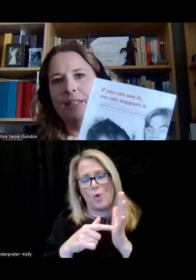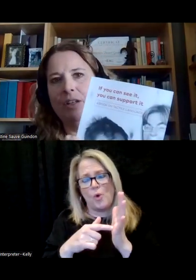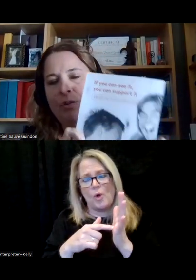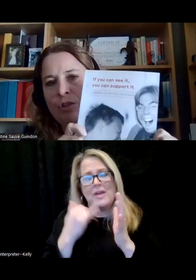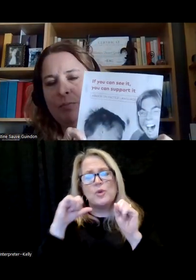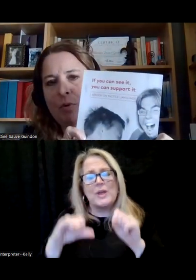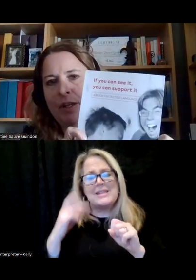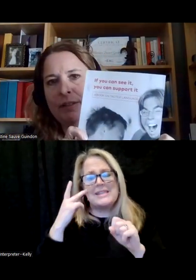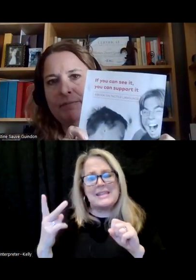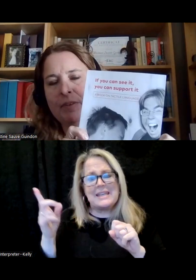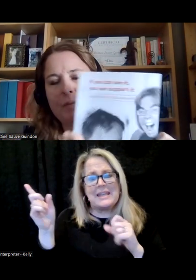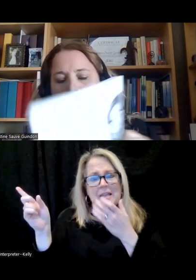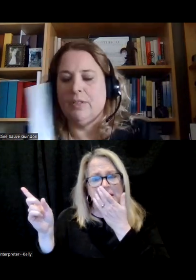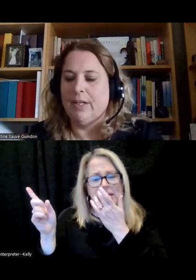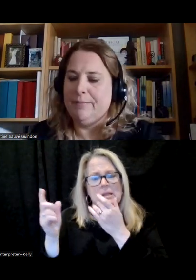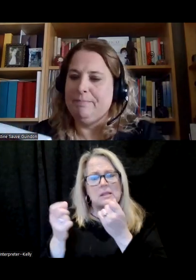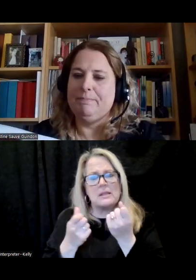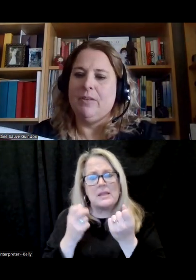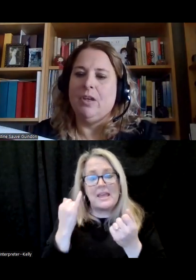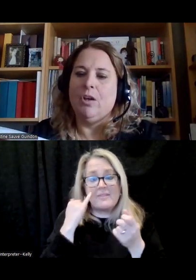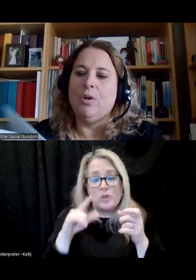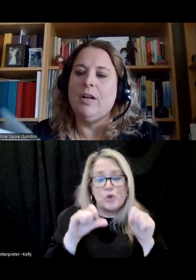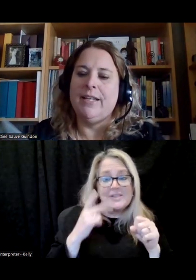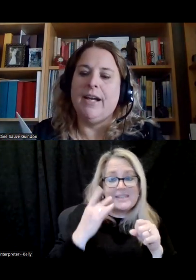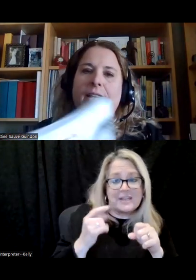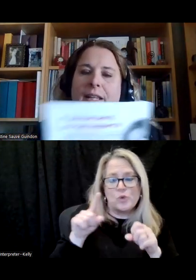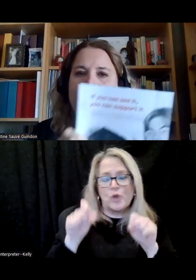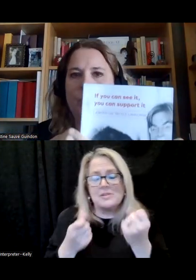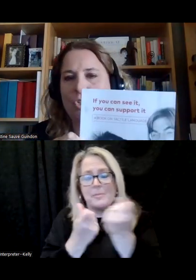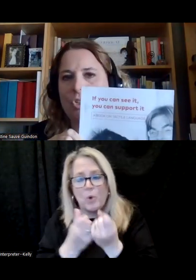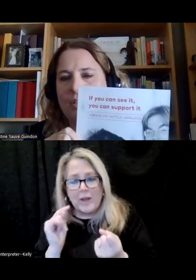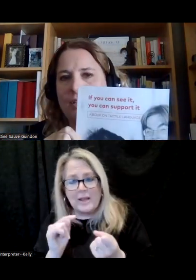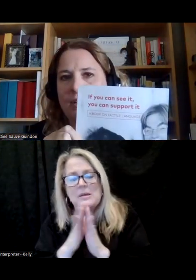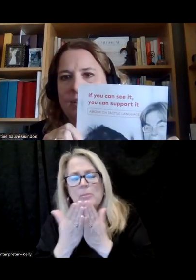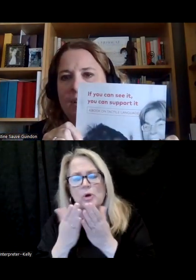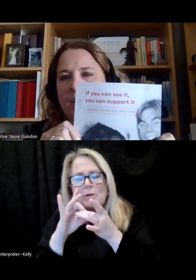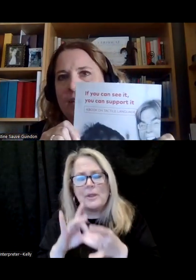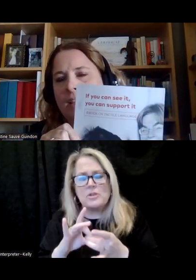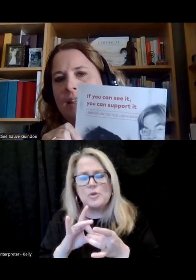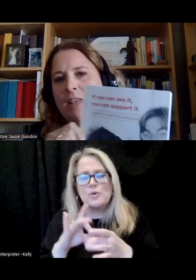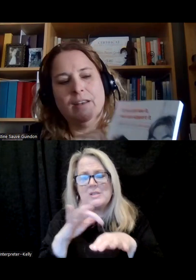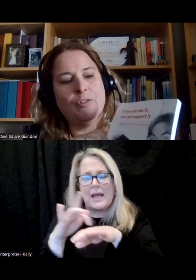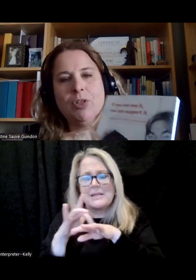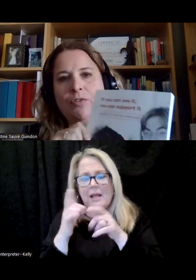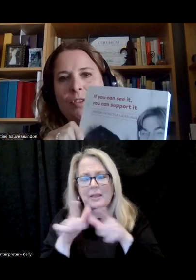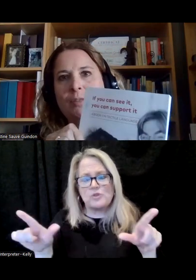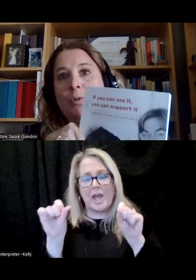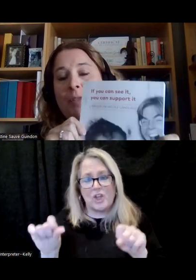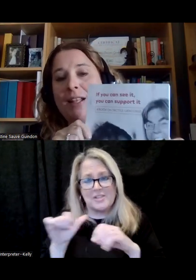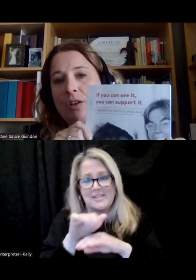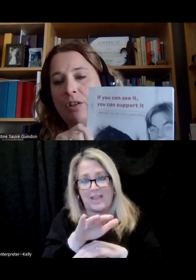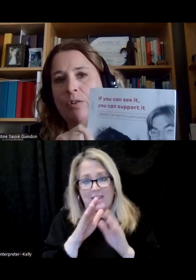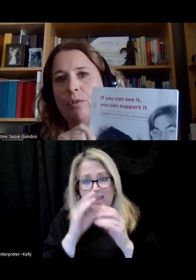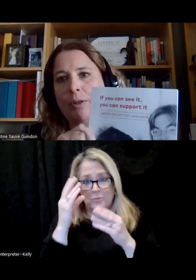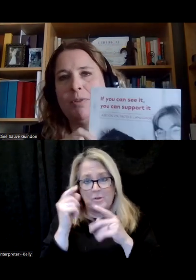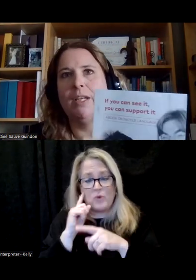Can See It, You Can Support It, about a book on tactile language. I could send that information for this book, but